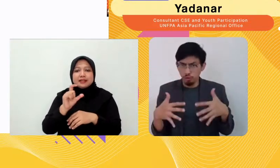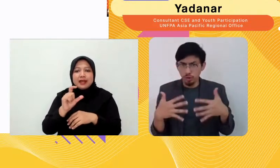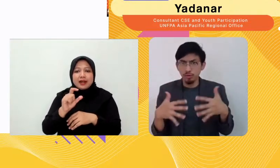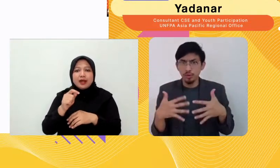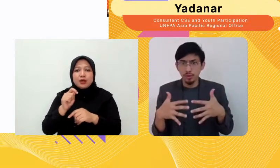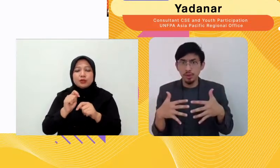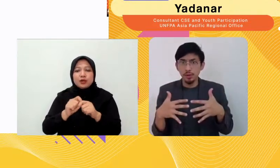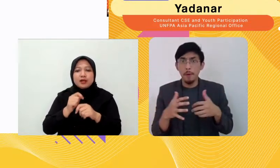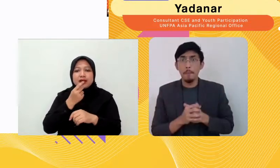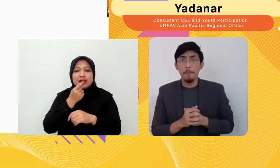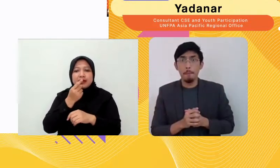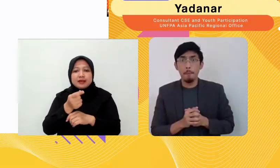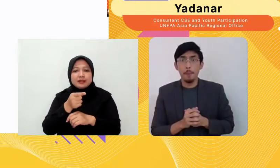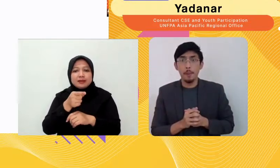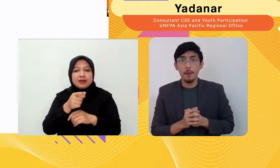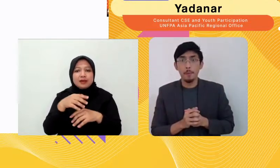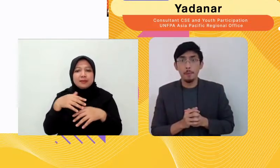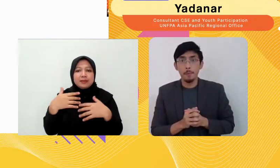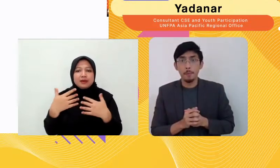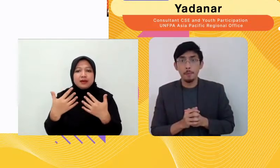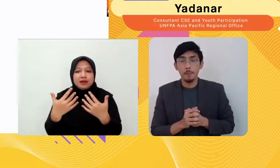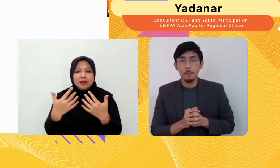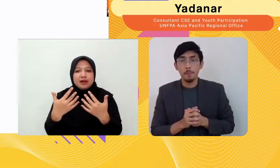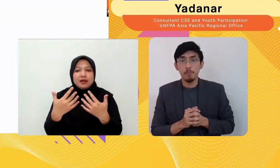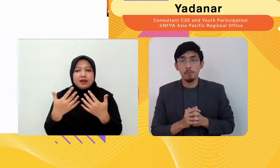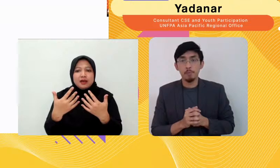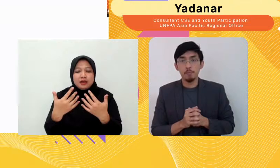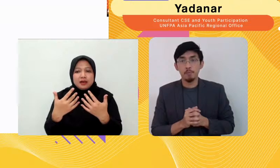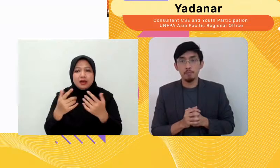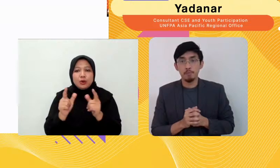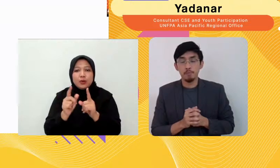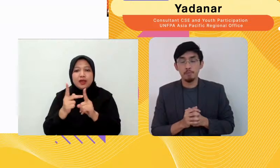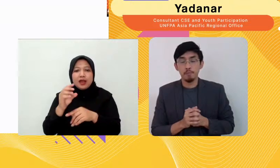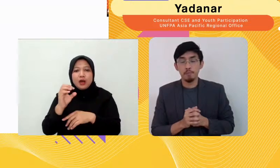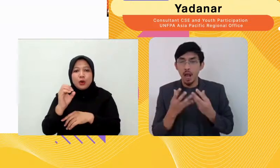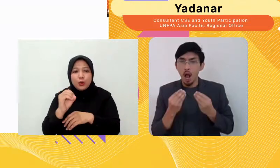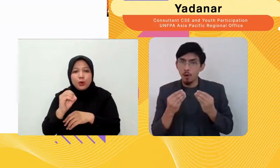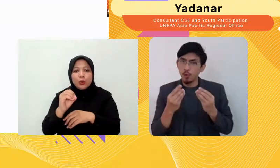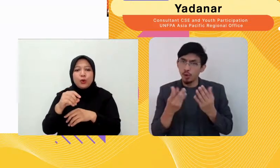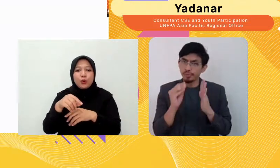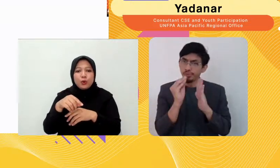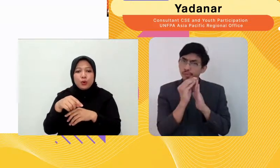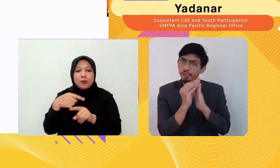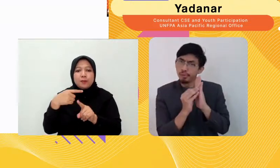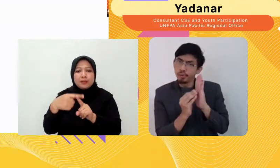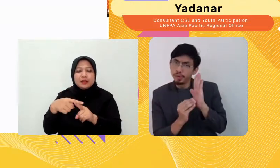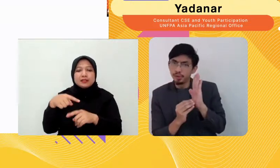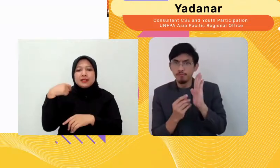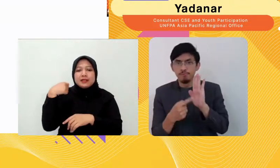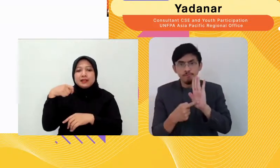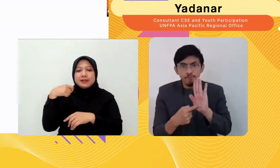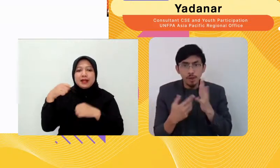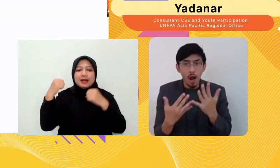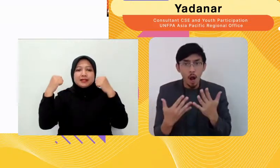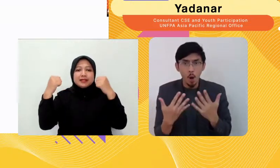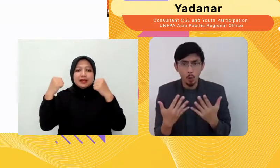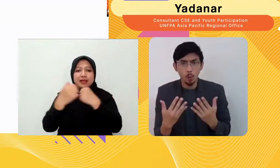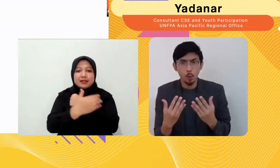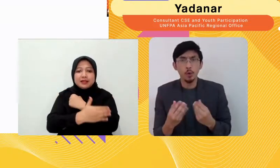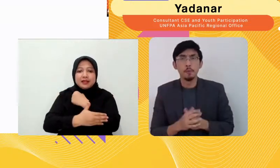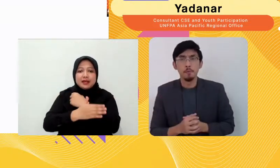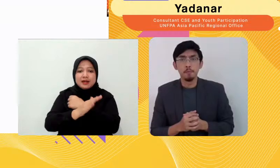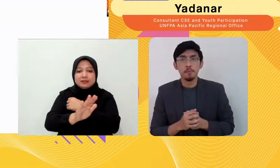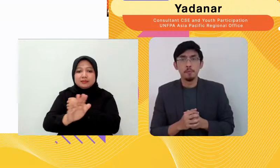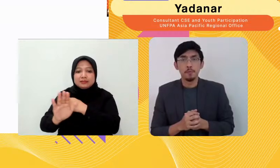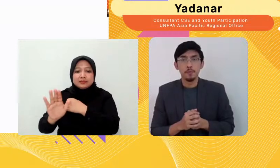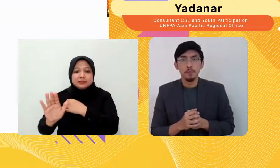Health Organization, Planned Parenthood, and also the health ministries in the country, and also based on the data